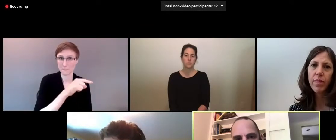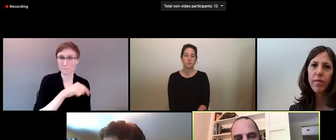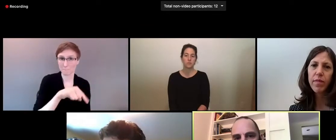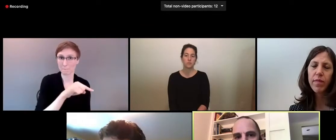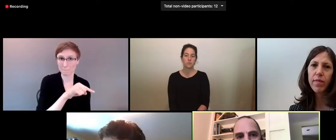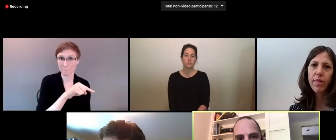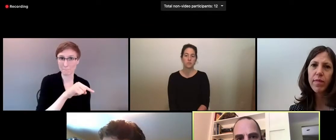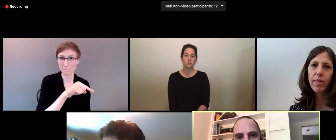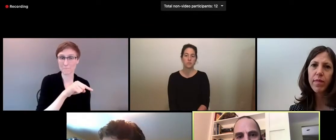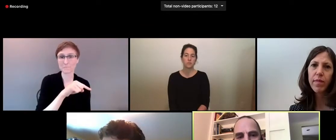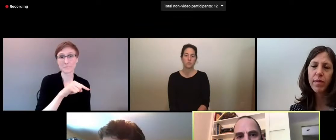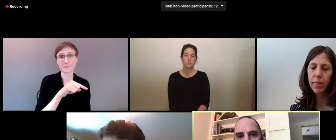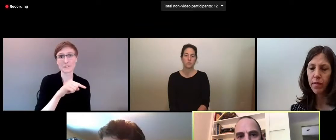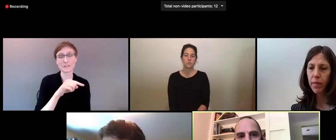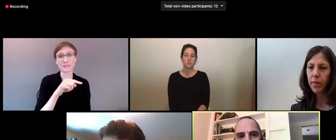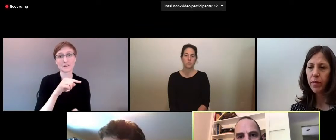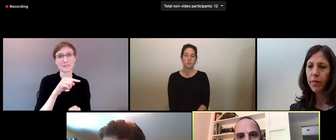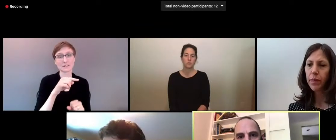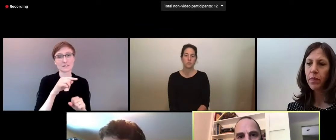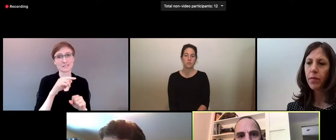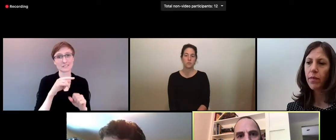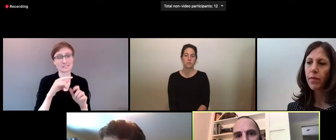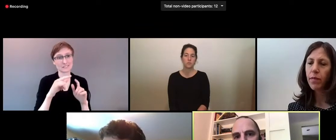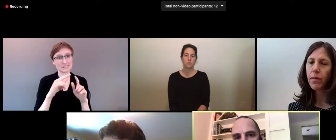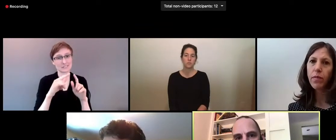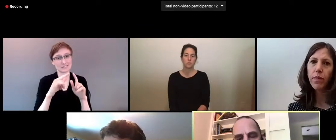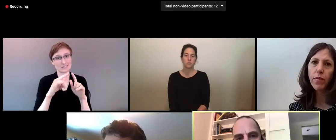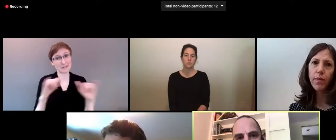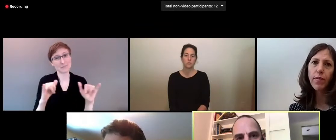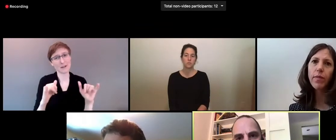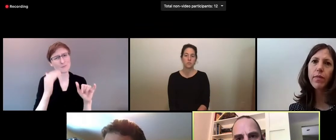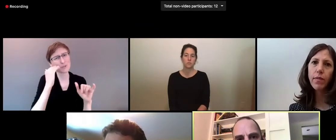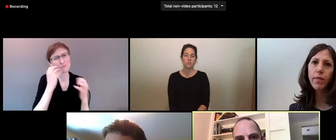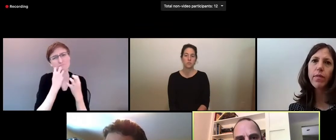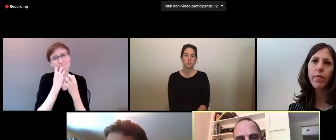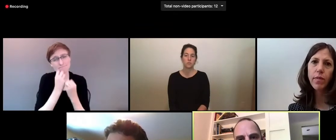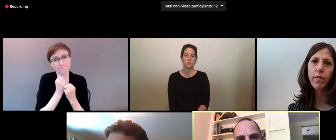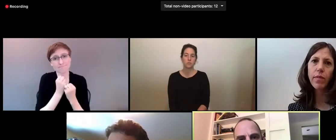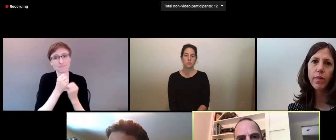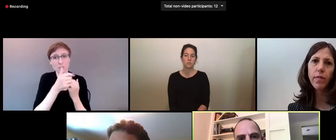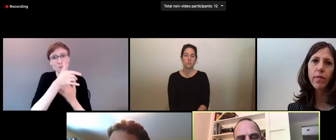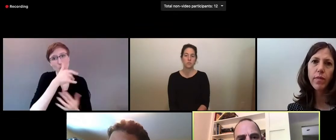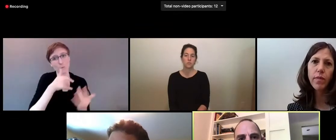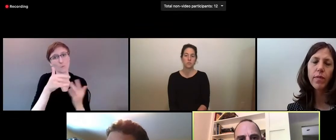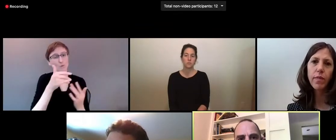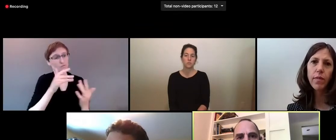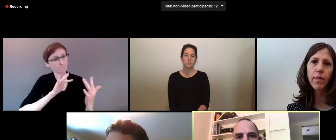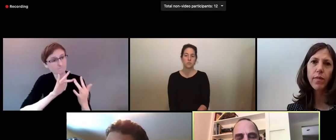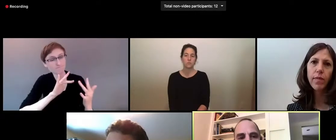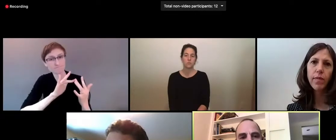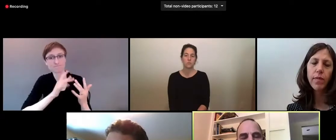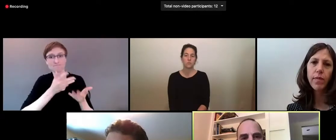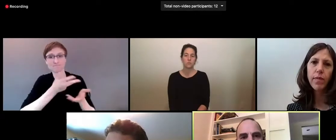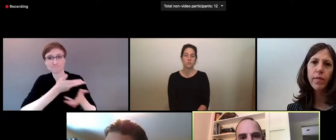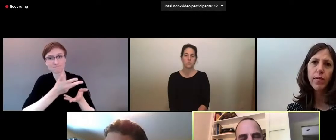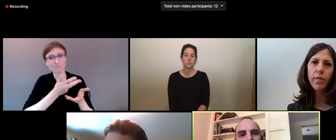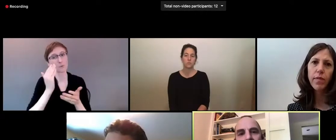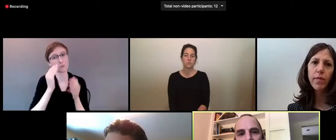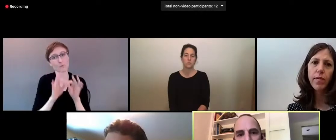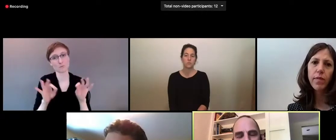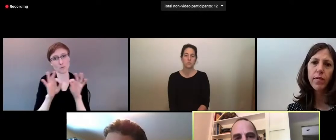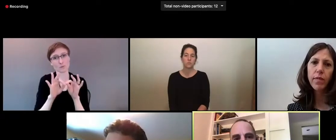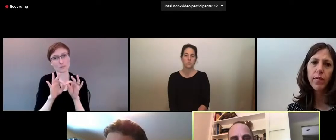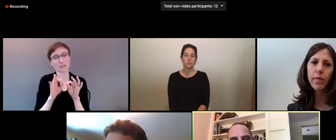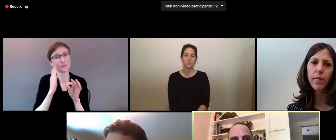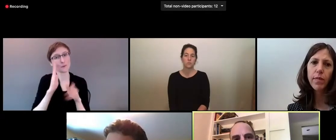and increase, we know the health benefits or of increased social interactions. So I think everyone's very keen to